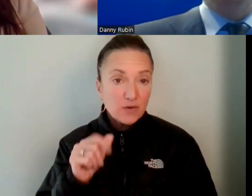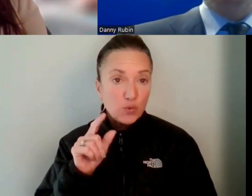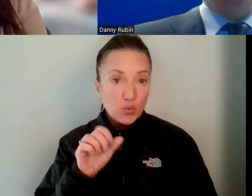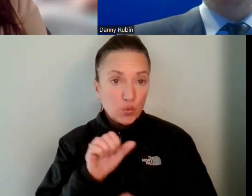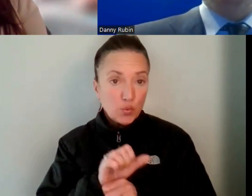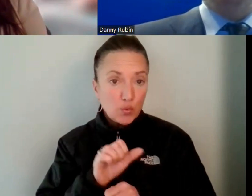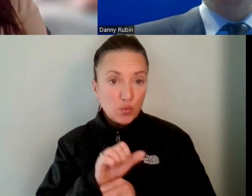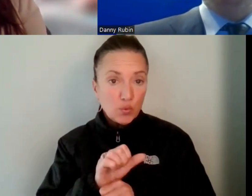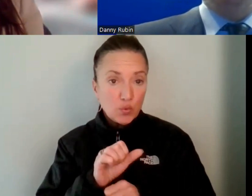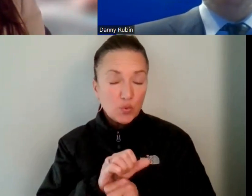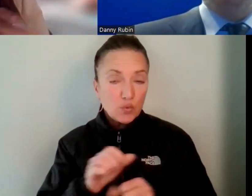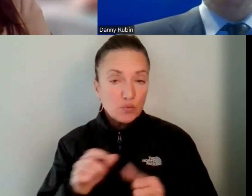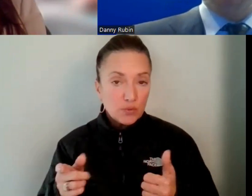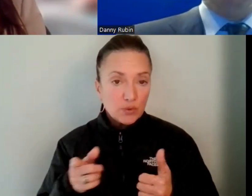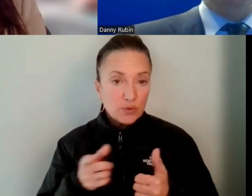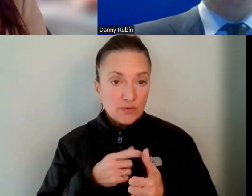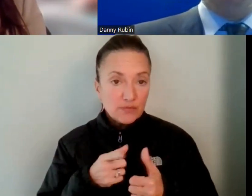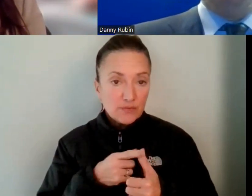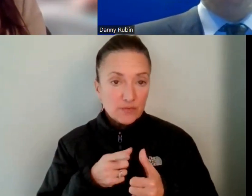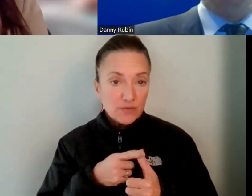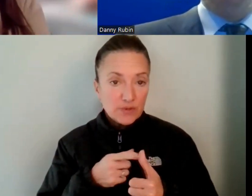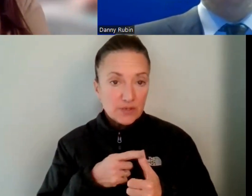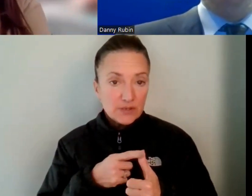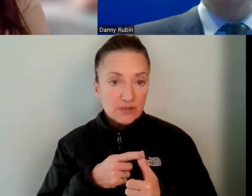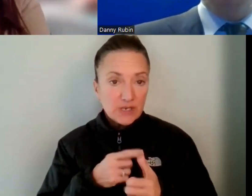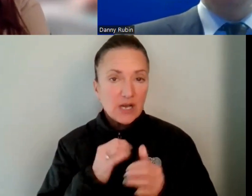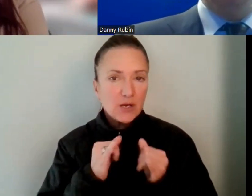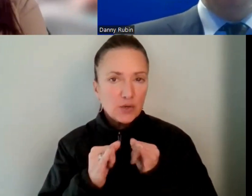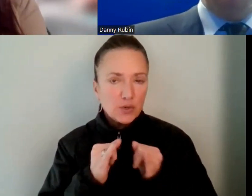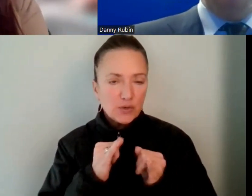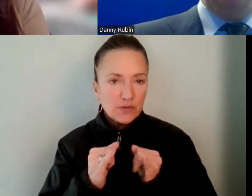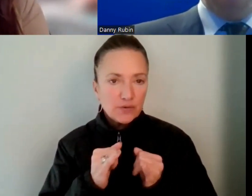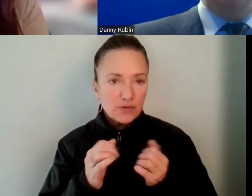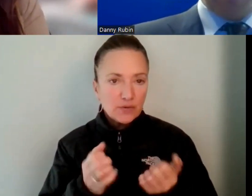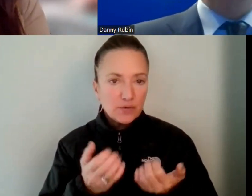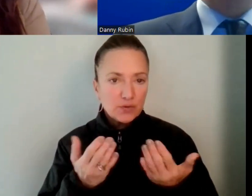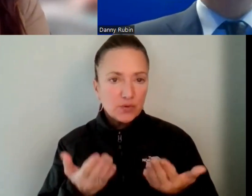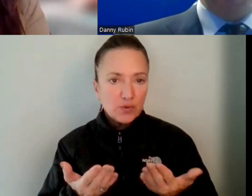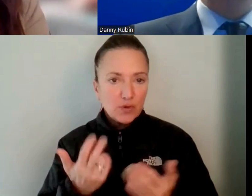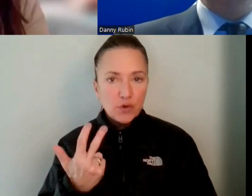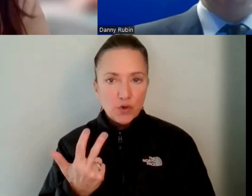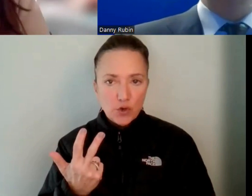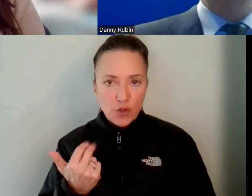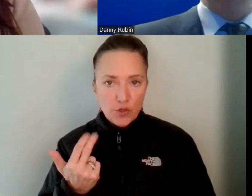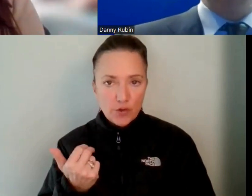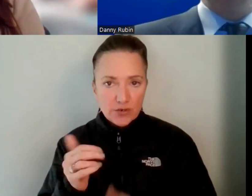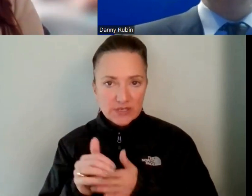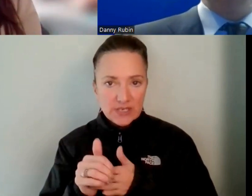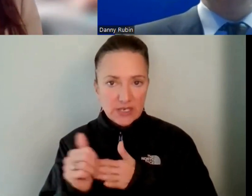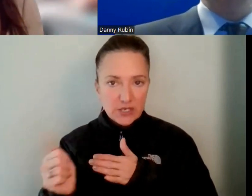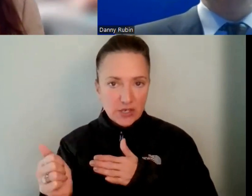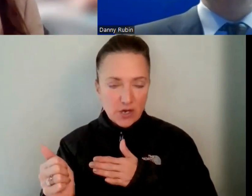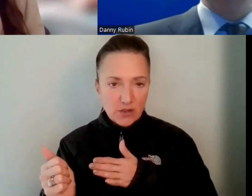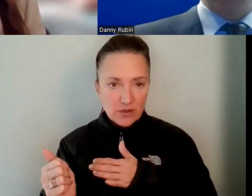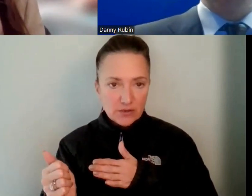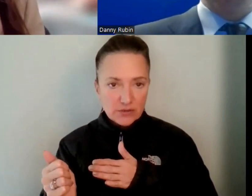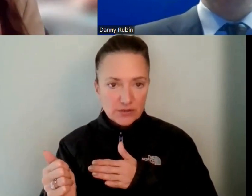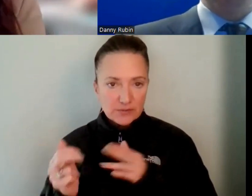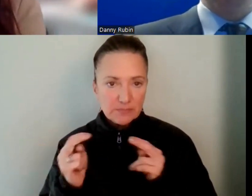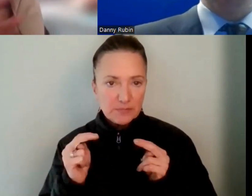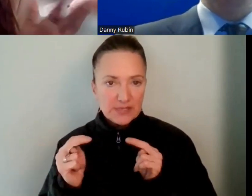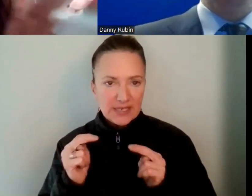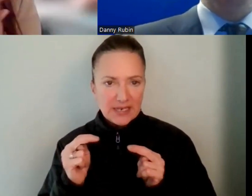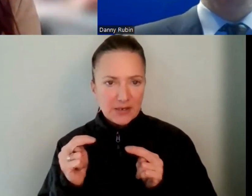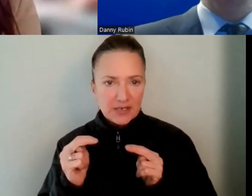basically when I was interviewing, I was offered $13 per hour. But I negotiated